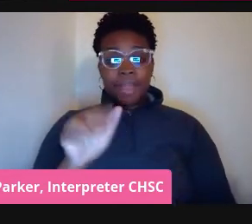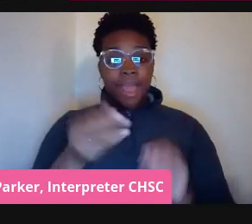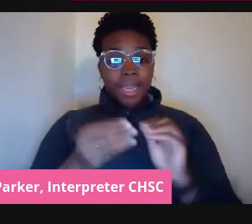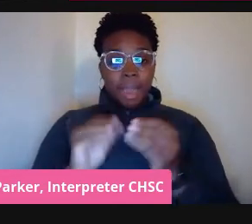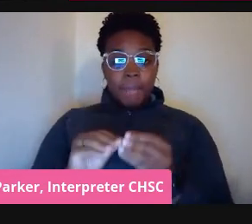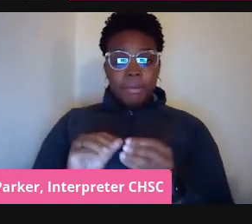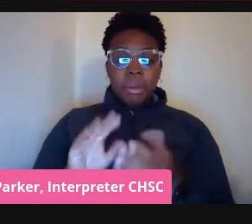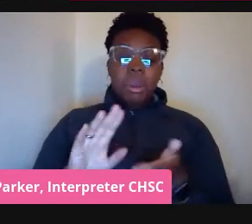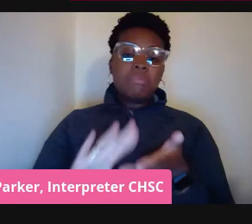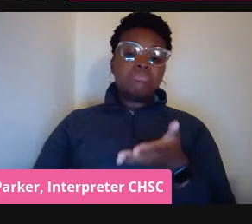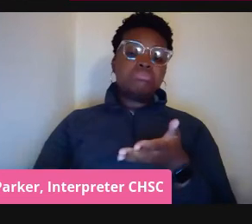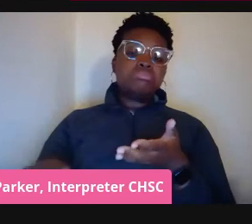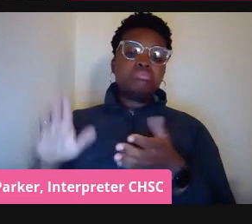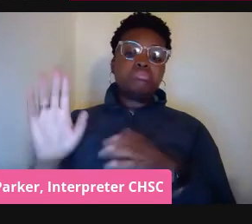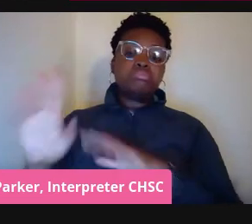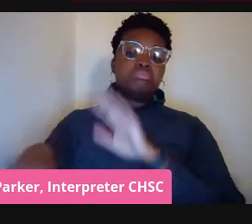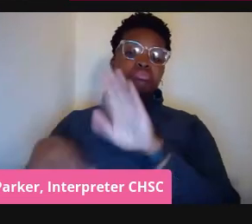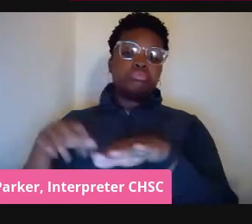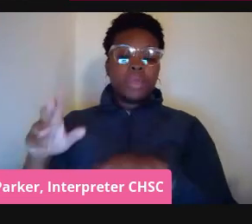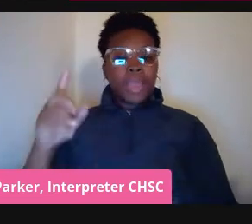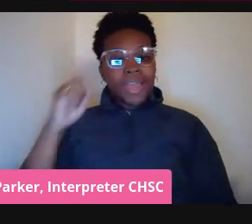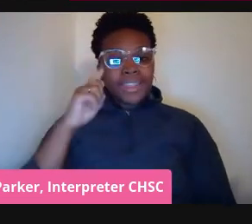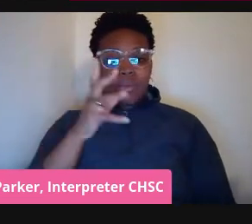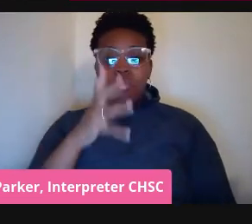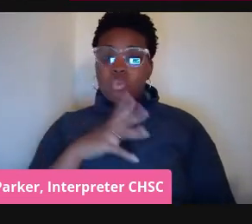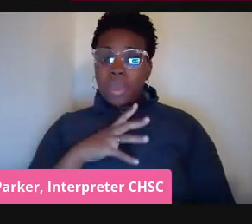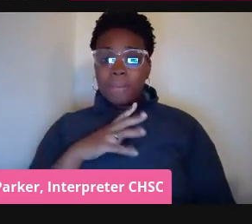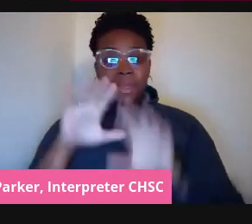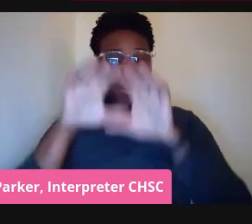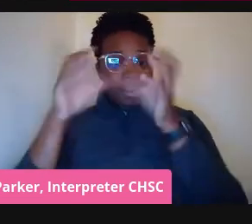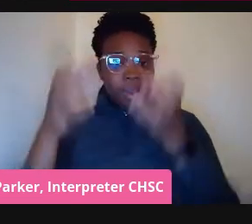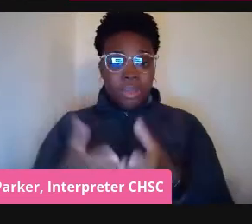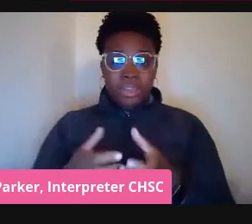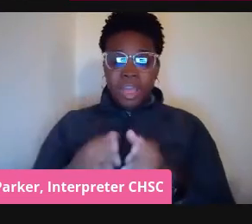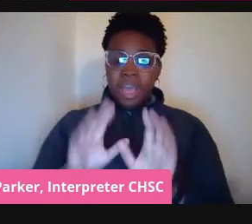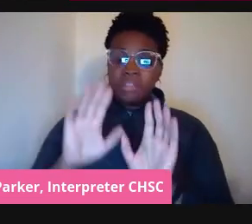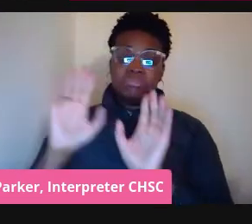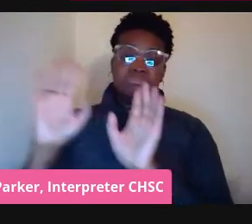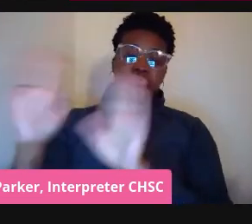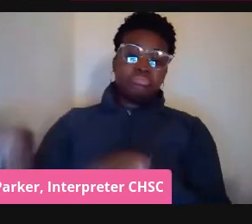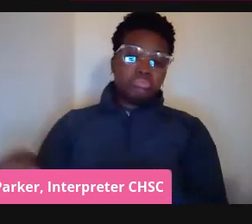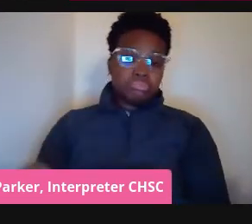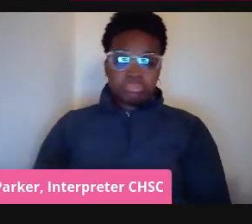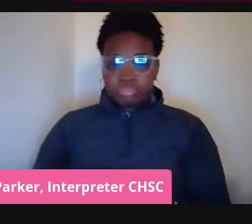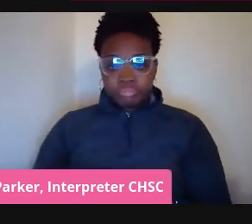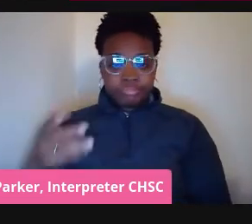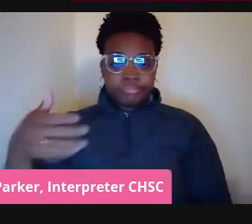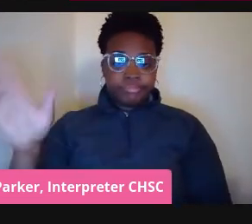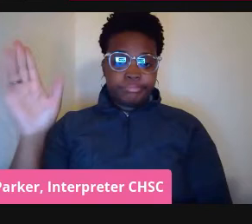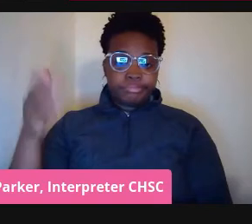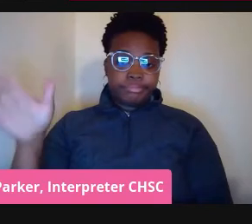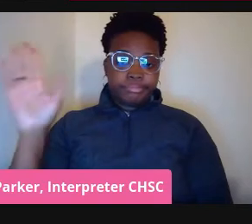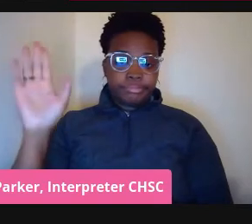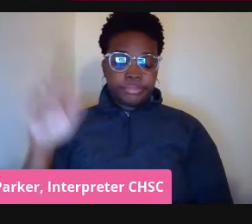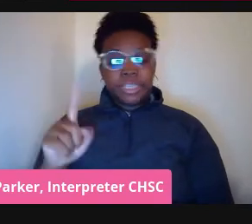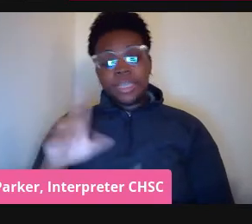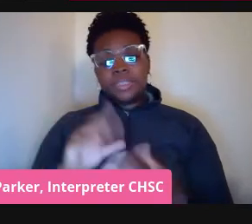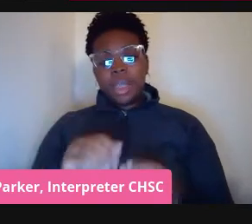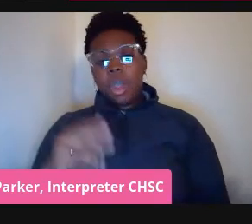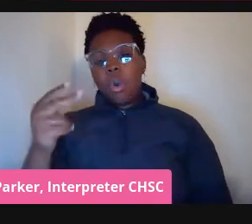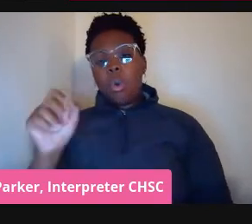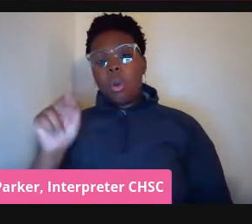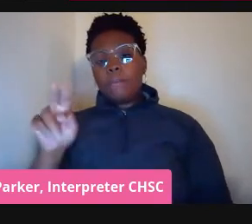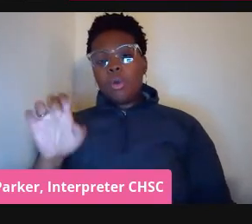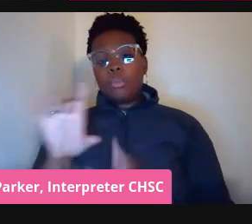as a whole are completely dismissed in healthcare in terms of, oh, like Leela said, it's hormones, it's, you know, this, that, or the other.